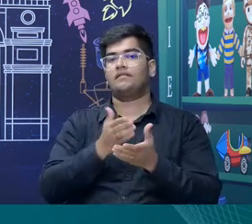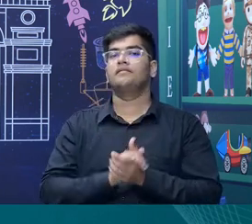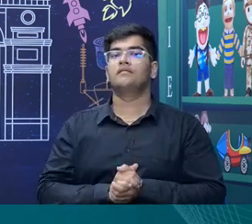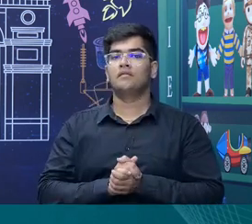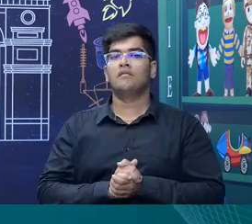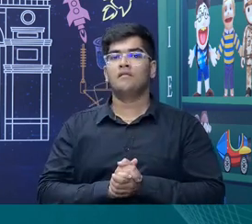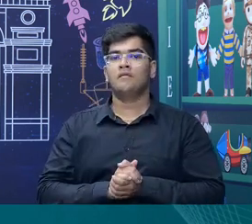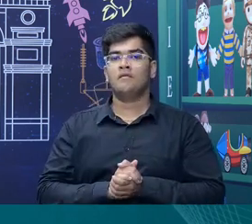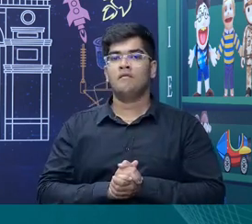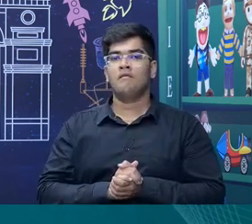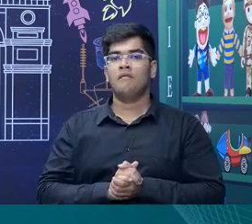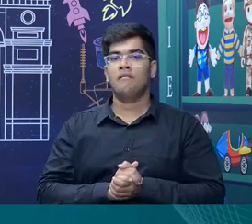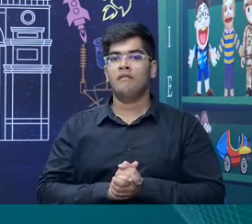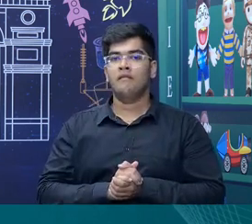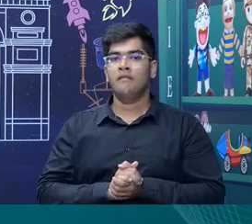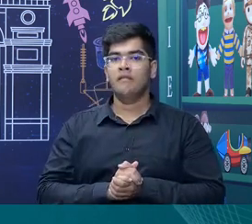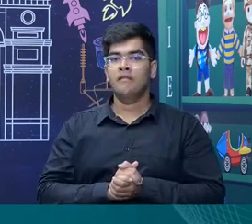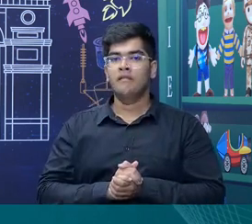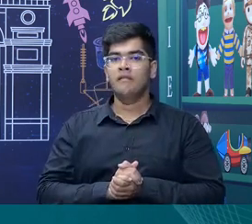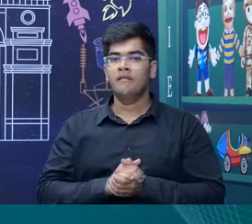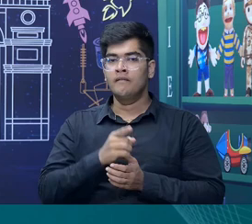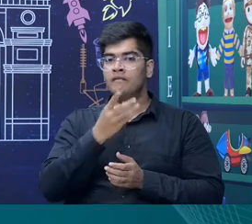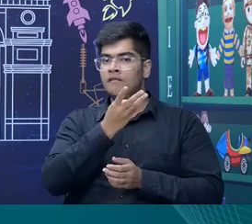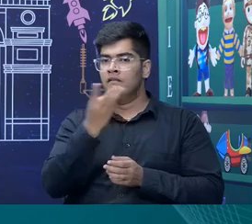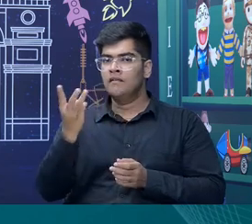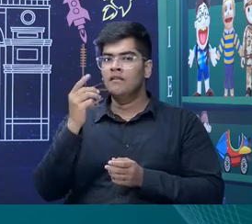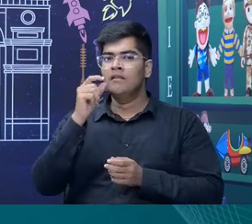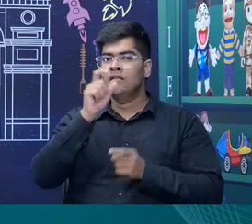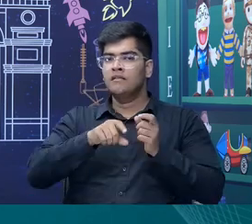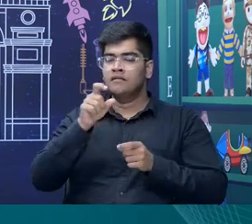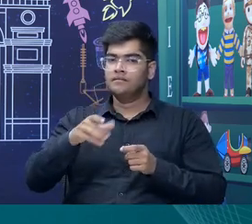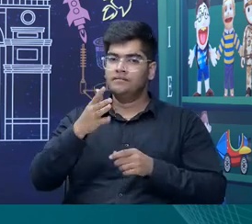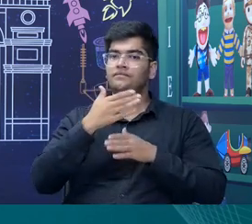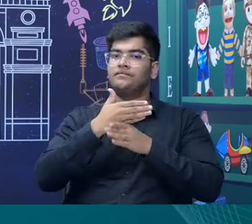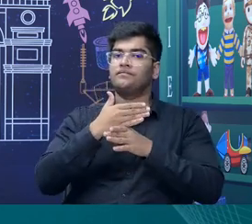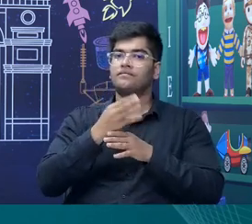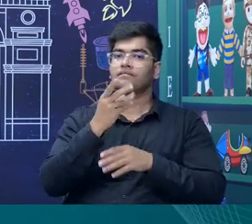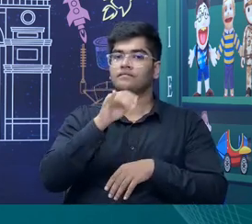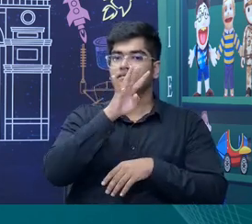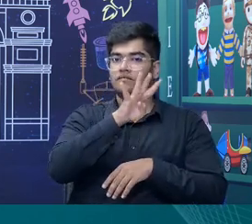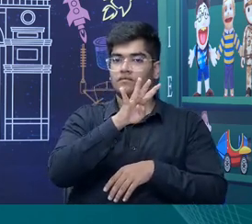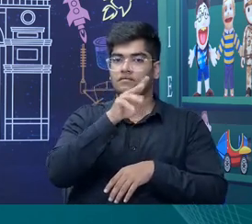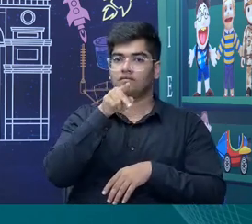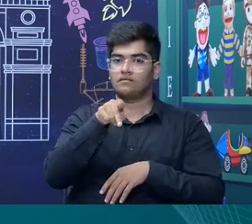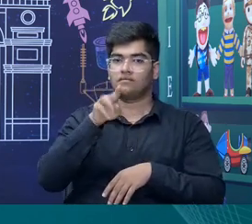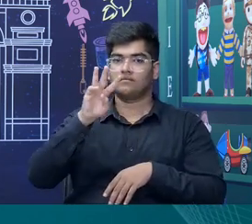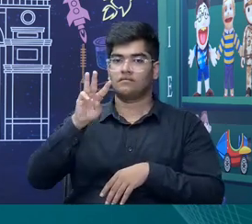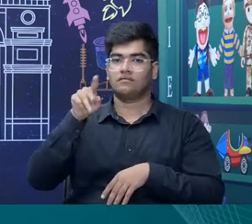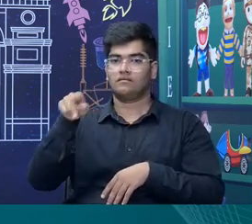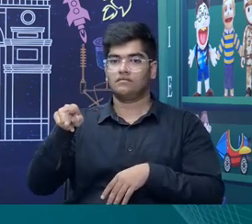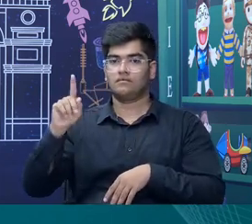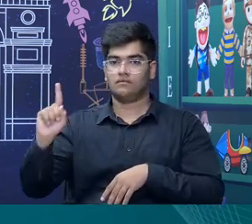and tarun they were sharing in this ratio 4 is to threes to one who is